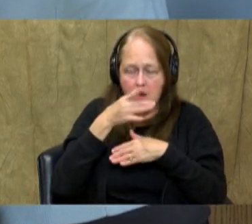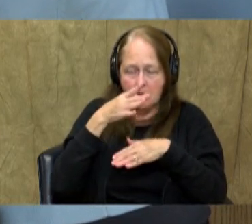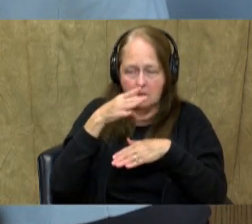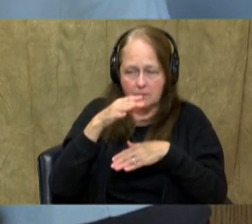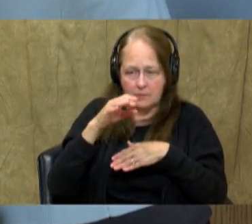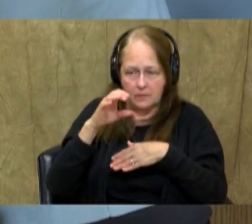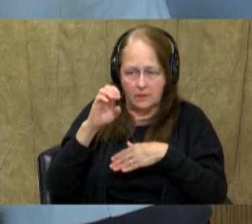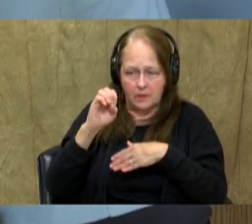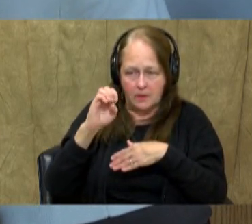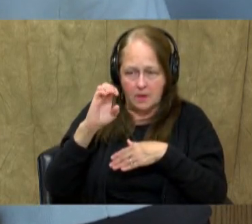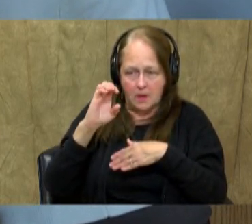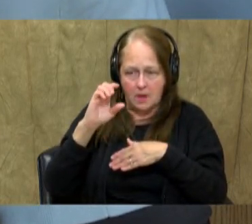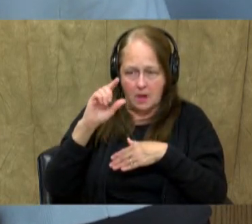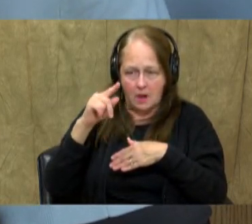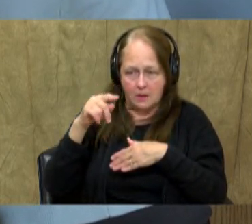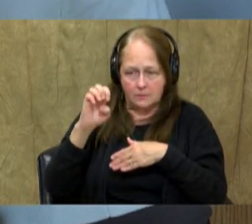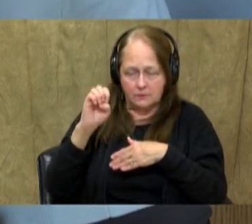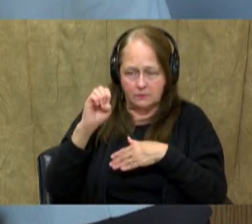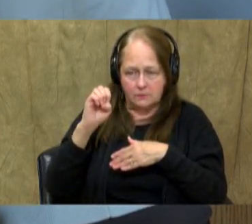earth.